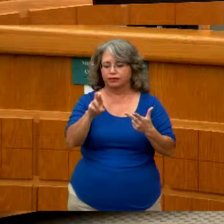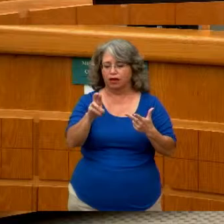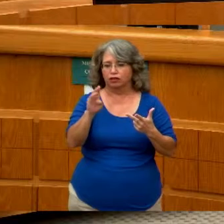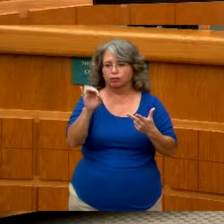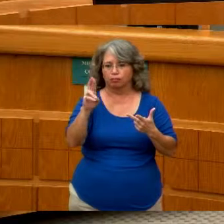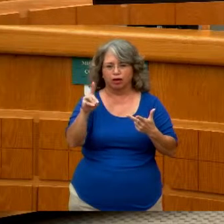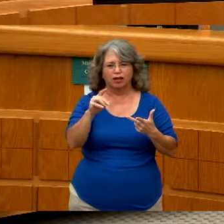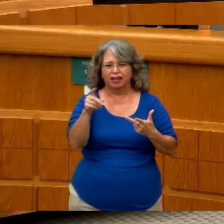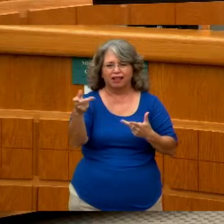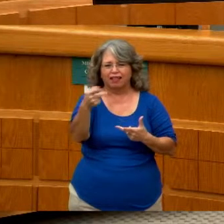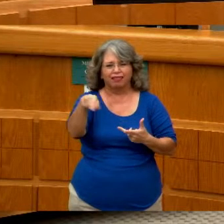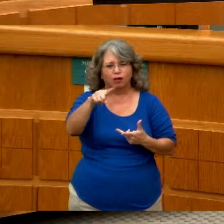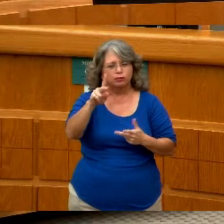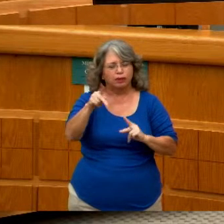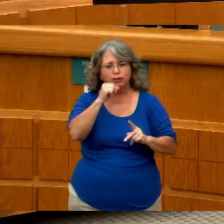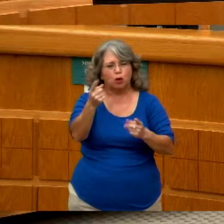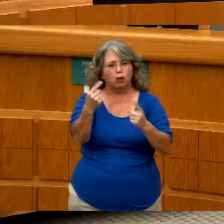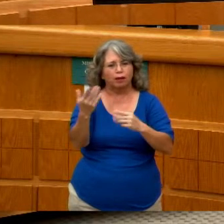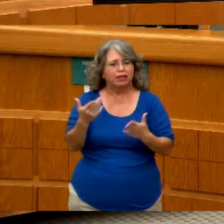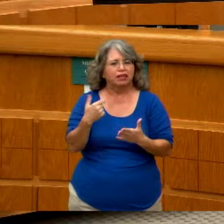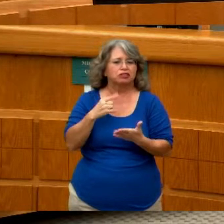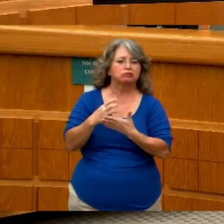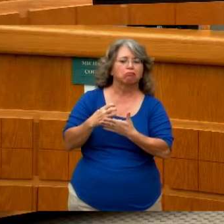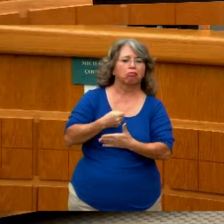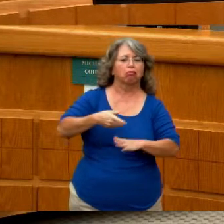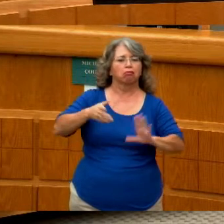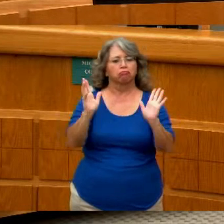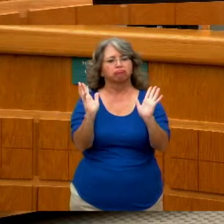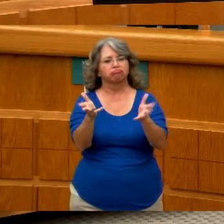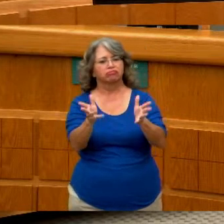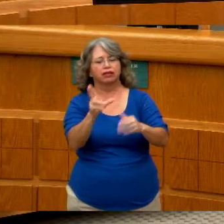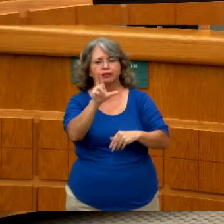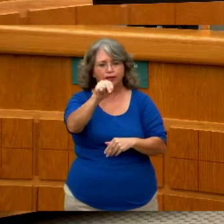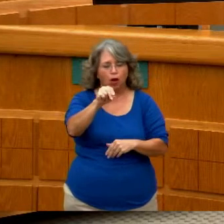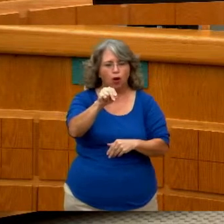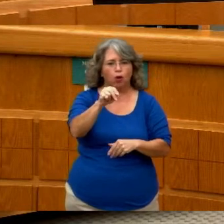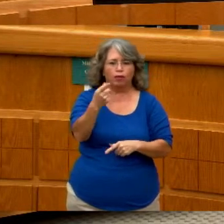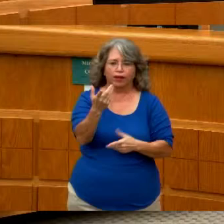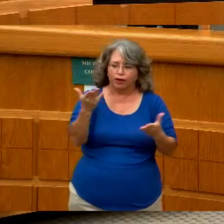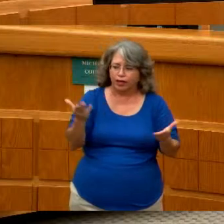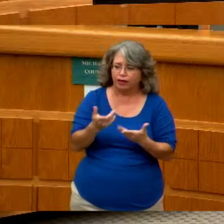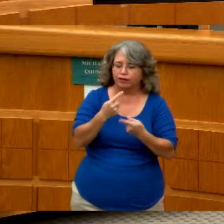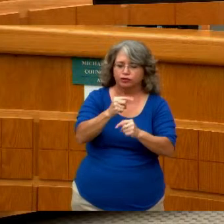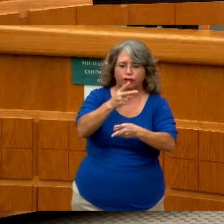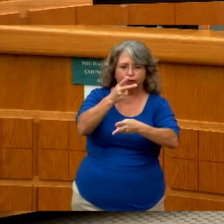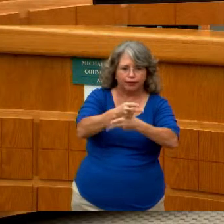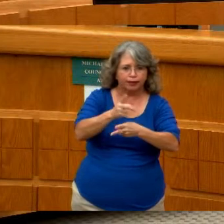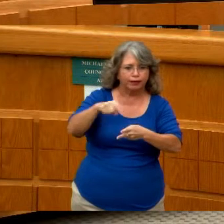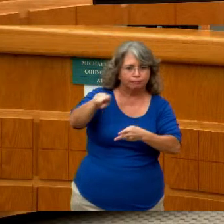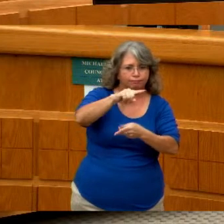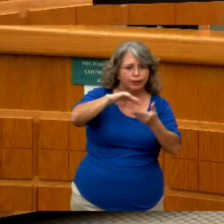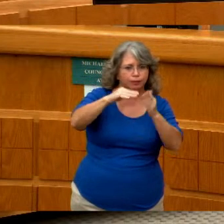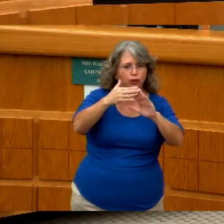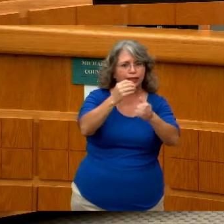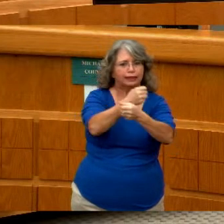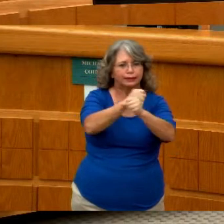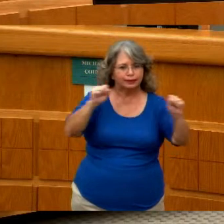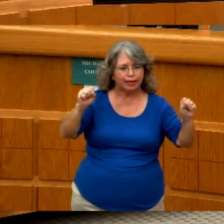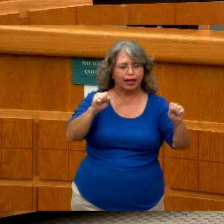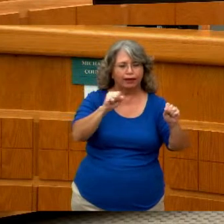Bird, they're not coming down here just to have an opportunity to speak to you. They're coming down hopefully to try to keep our community